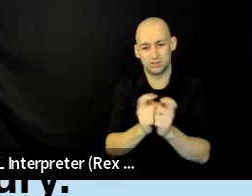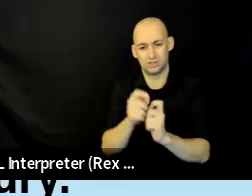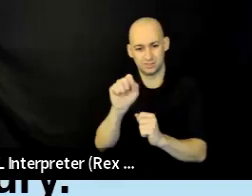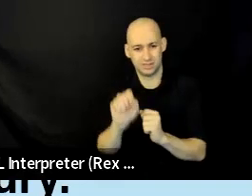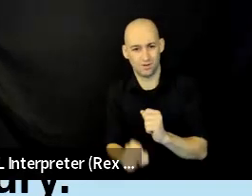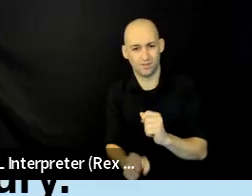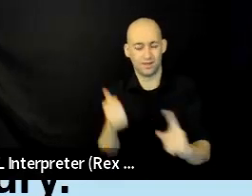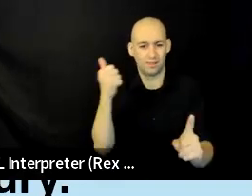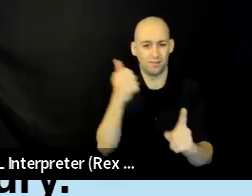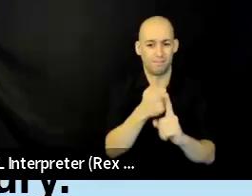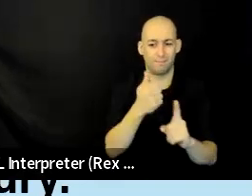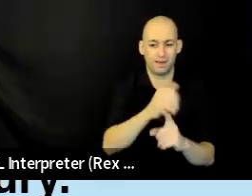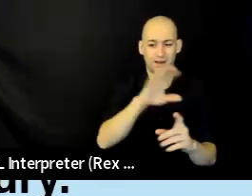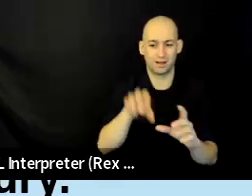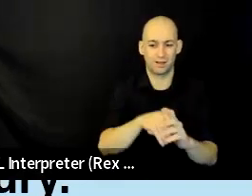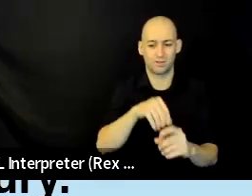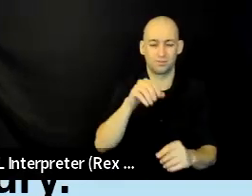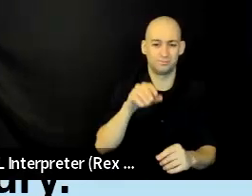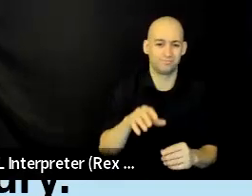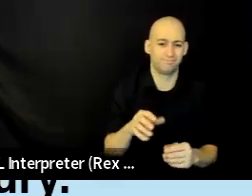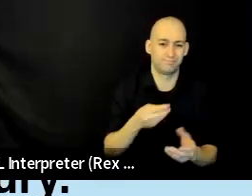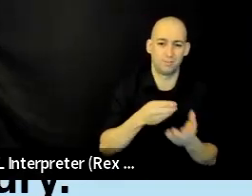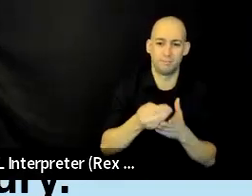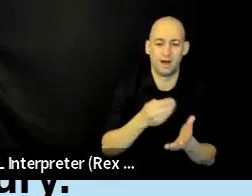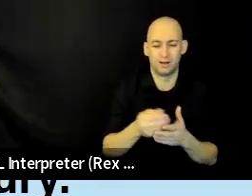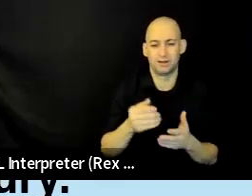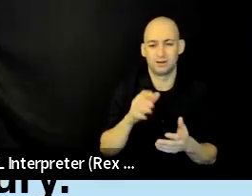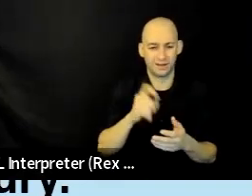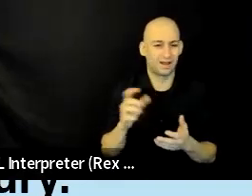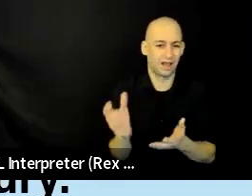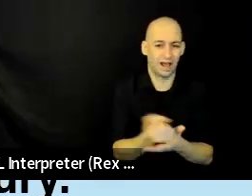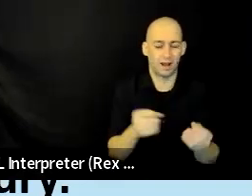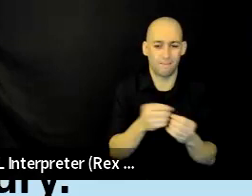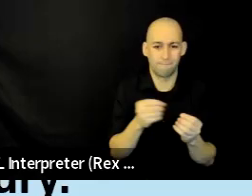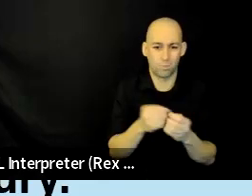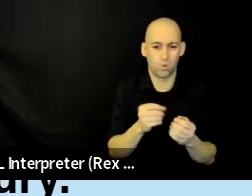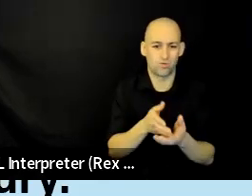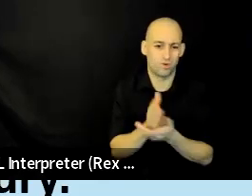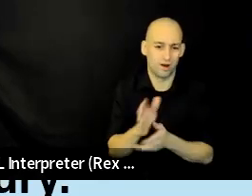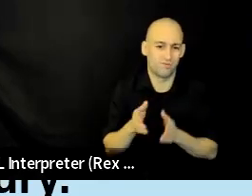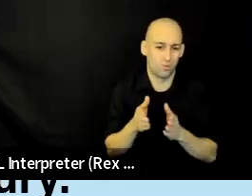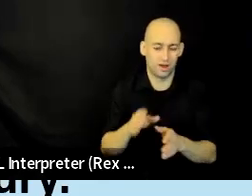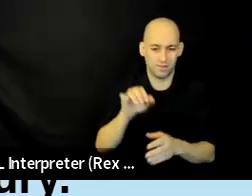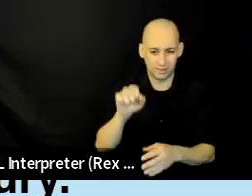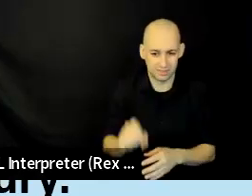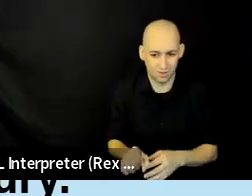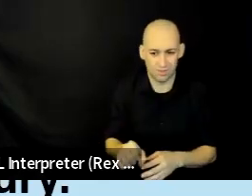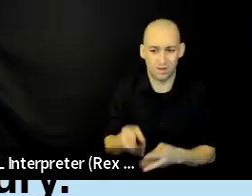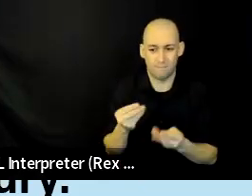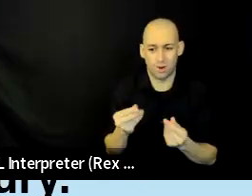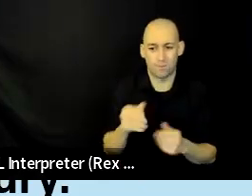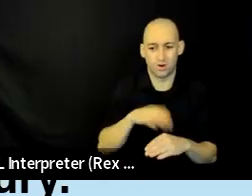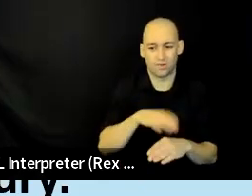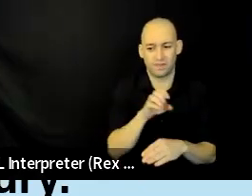would include acquiring additional right-of-way from the property to the southwest and the property on the east side of US